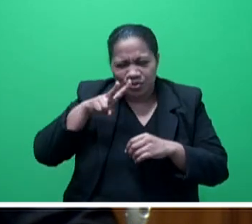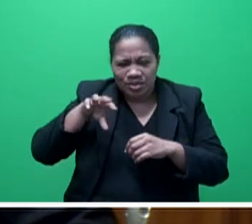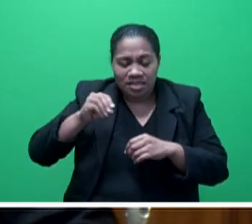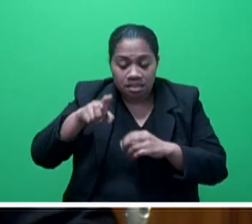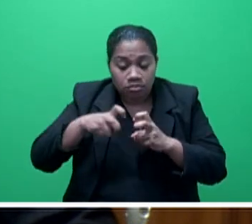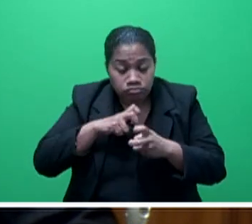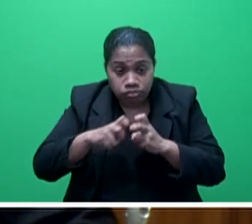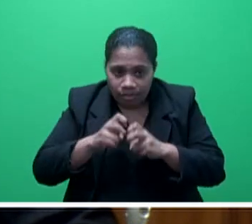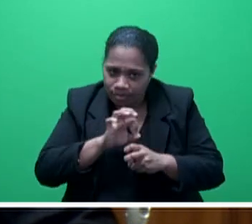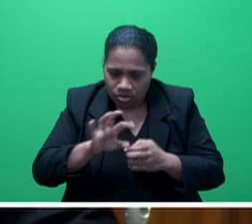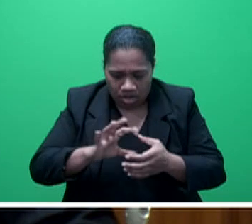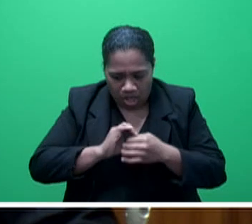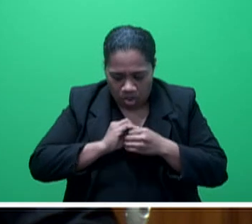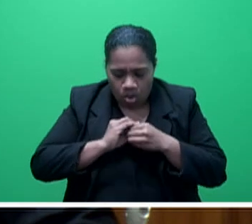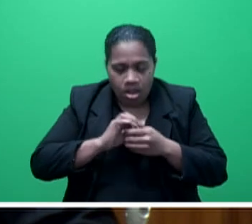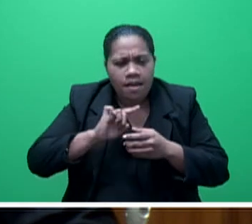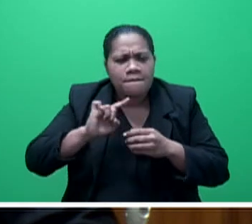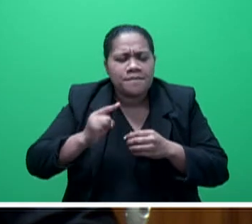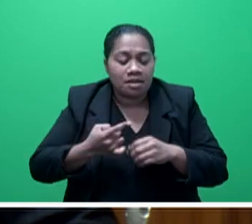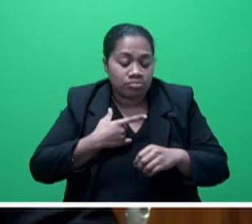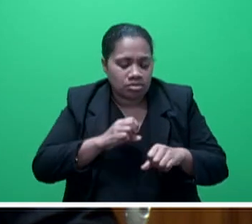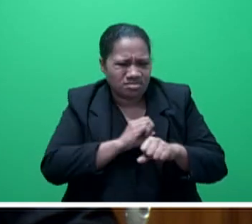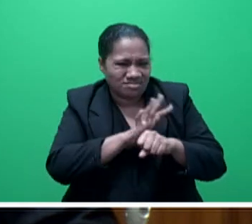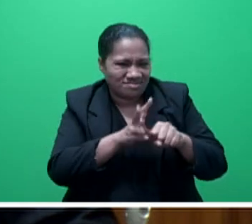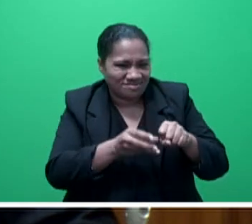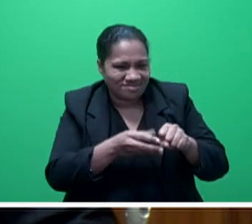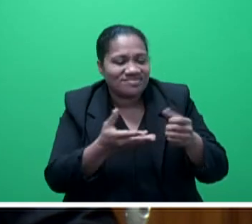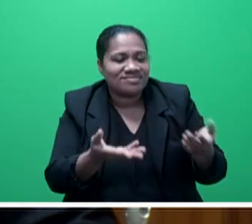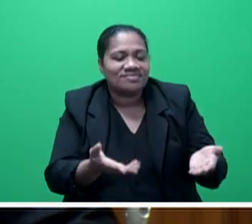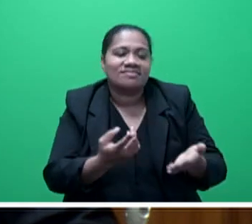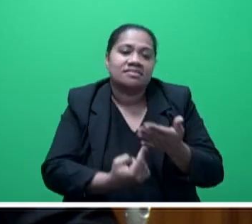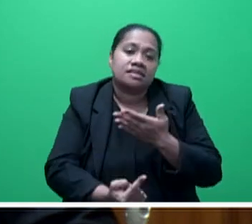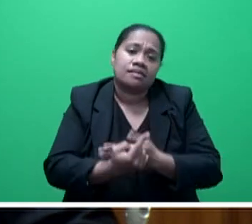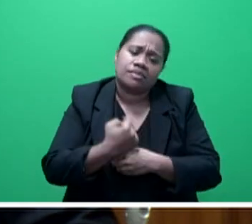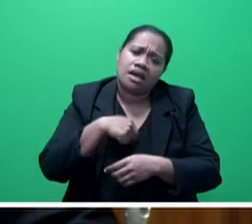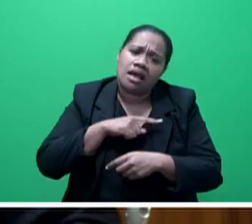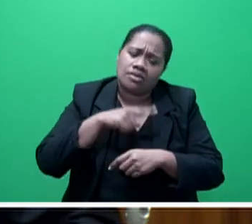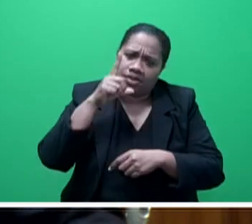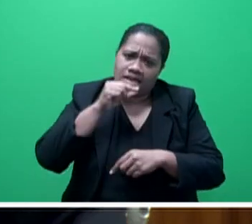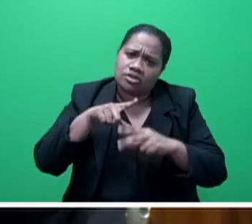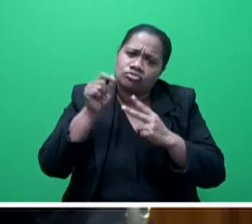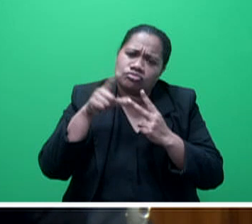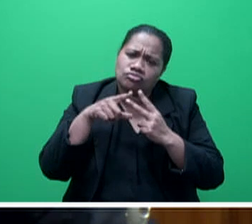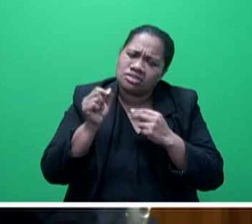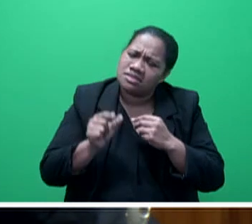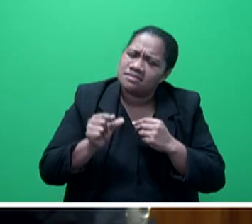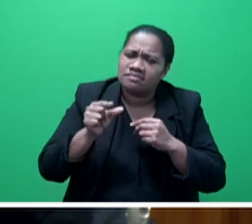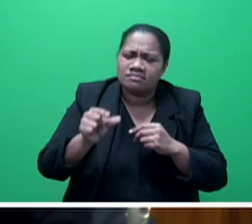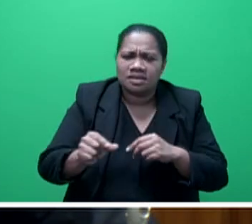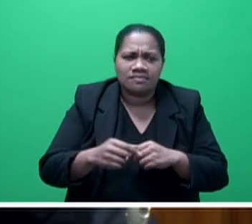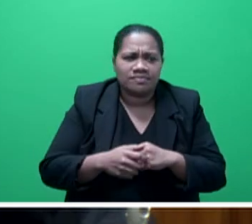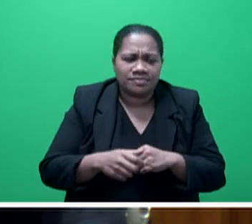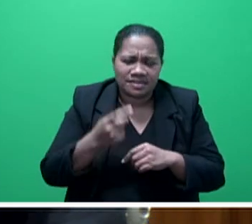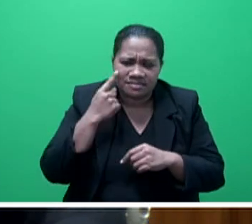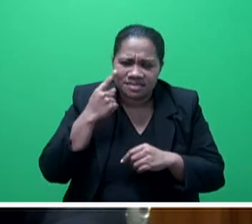of our own doing, but a consequence of COVID-19. We can choose the path of austerity, as seems to be espoused by members